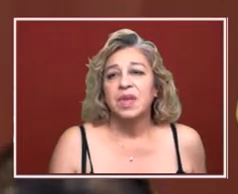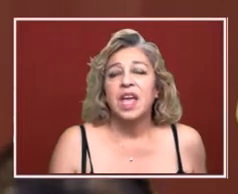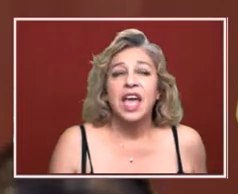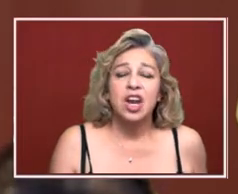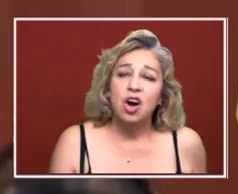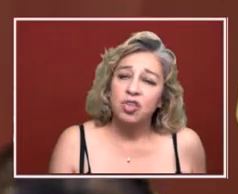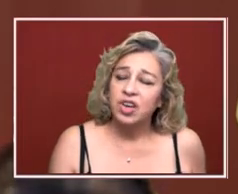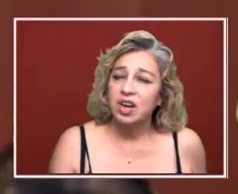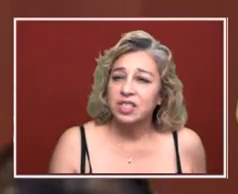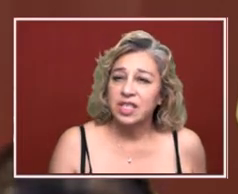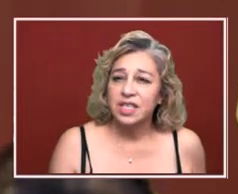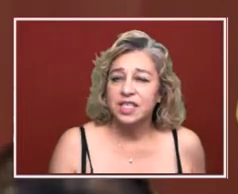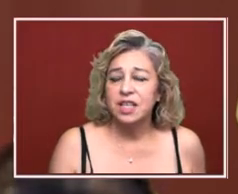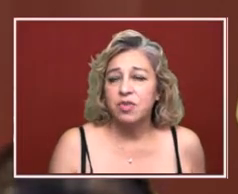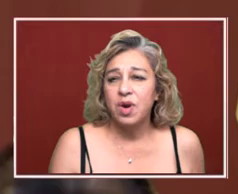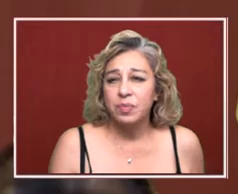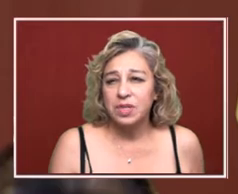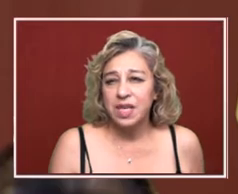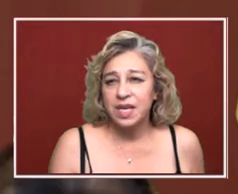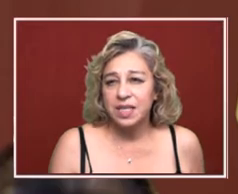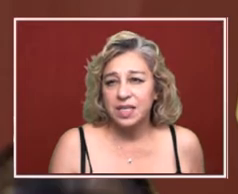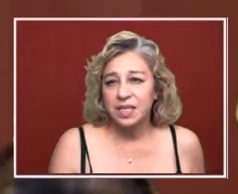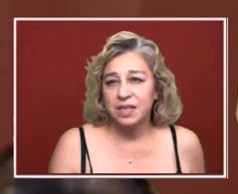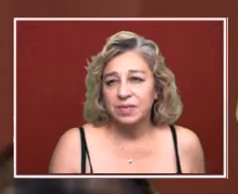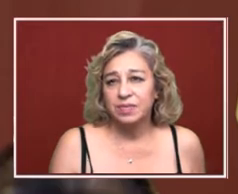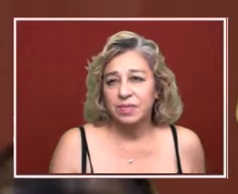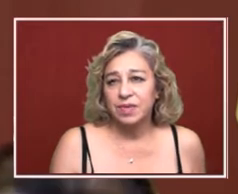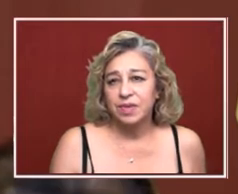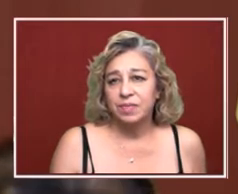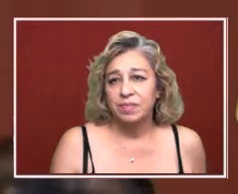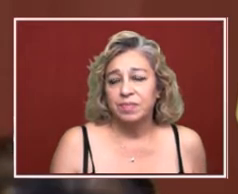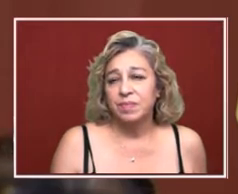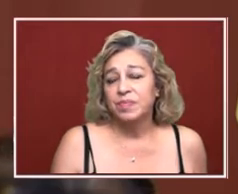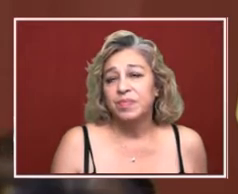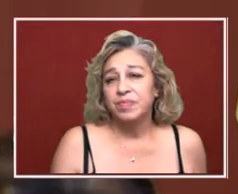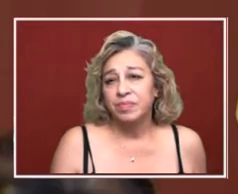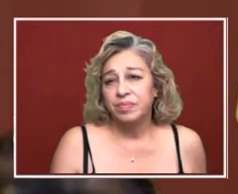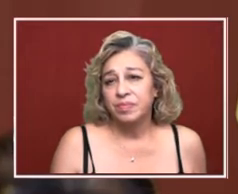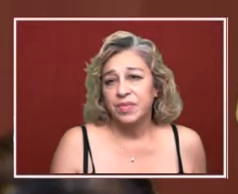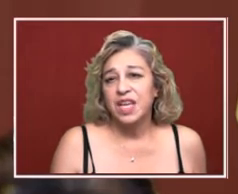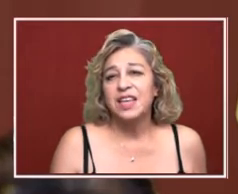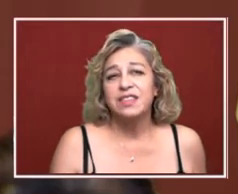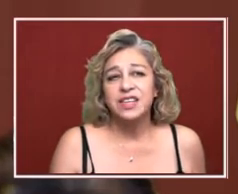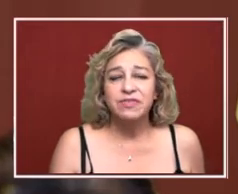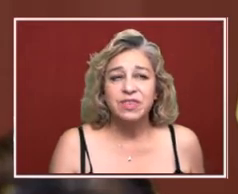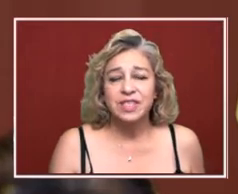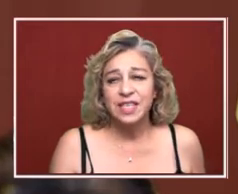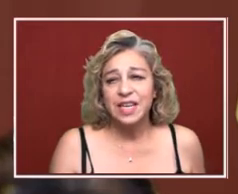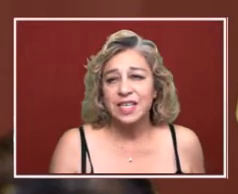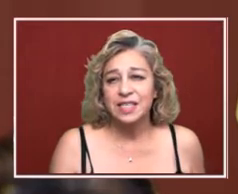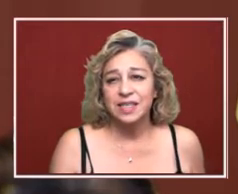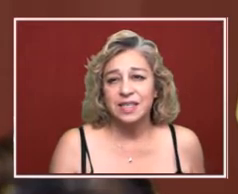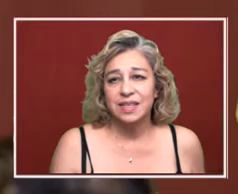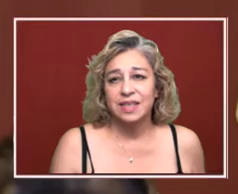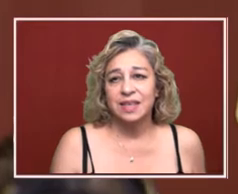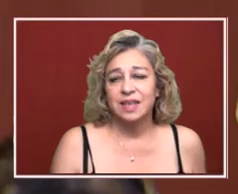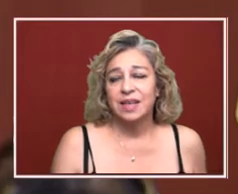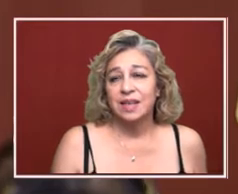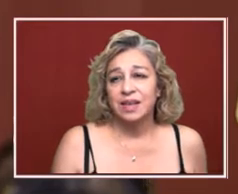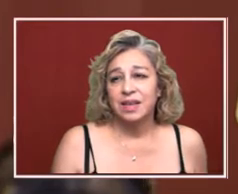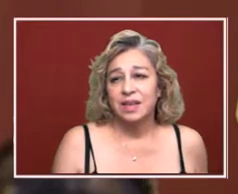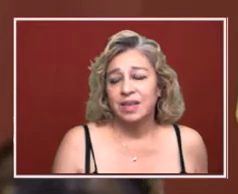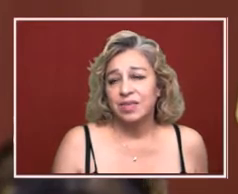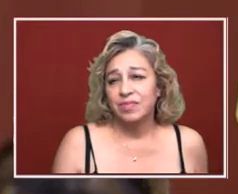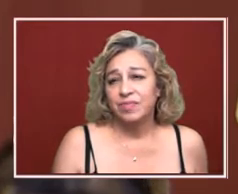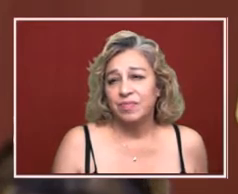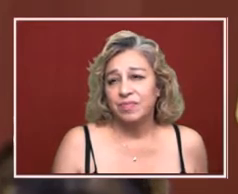la, and all the consulates that represent us, las distintas ciudades, in the different cities,